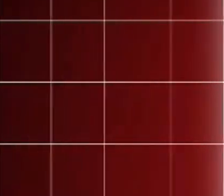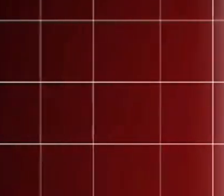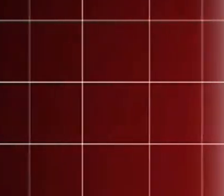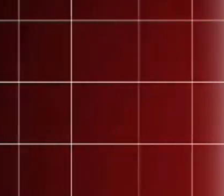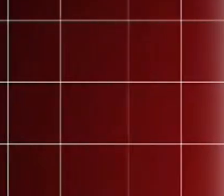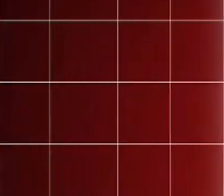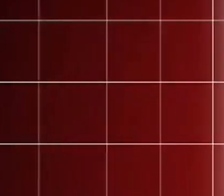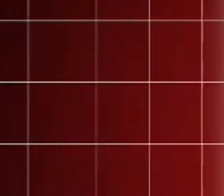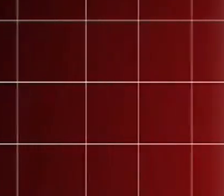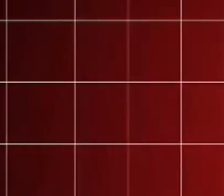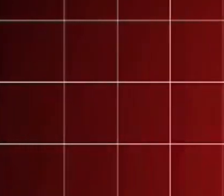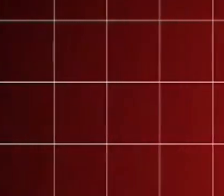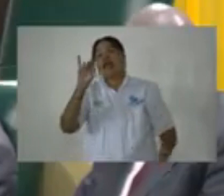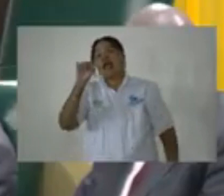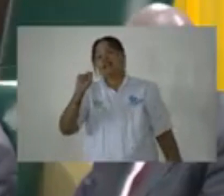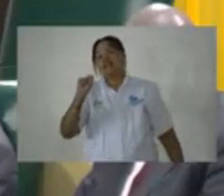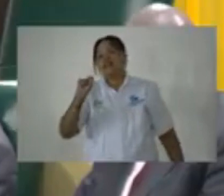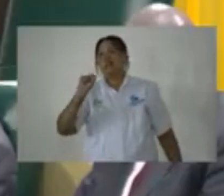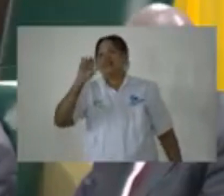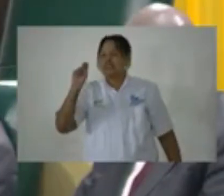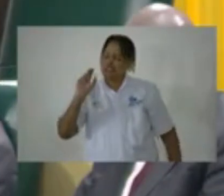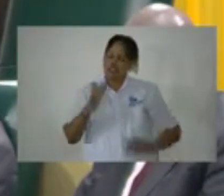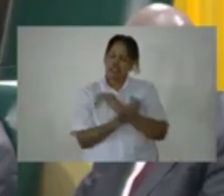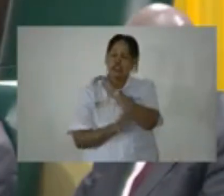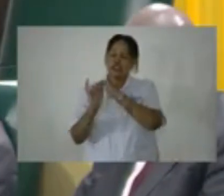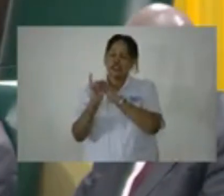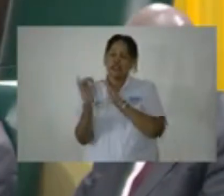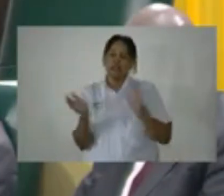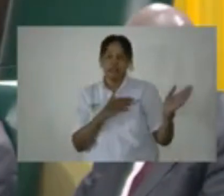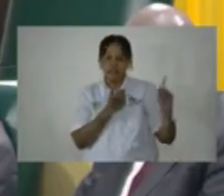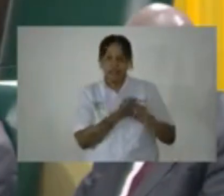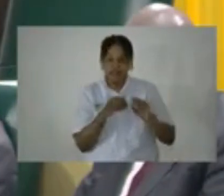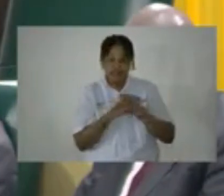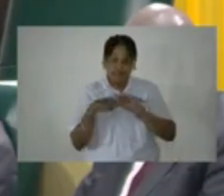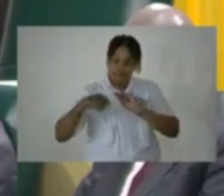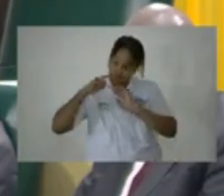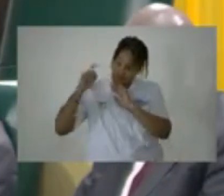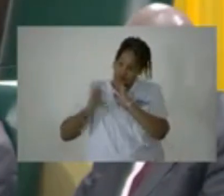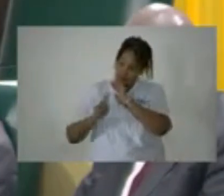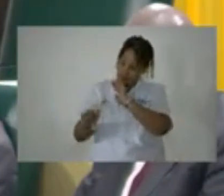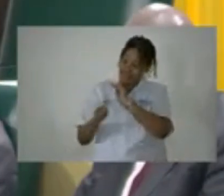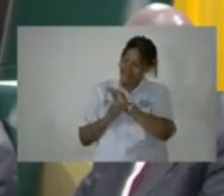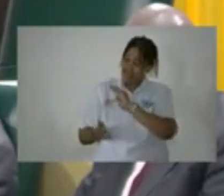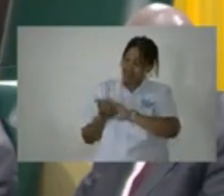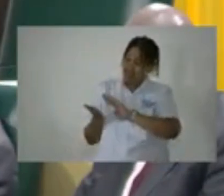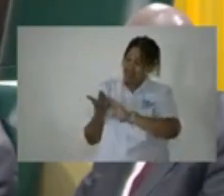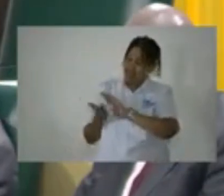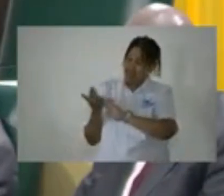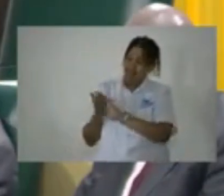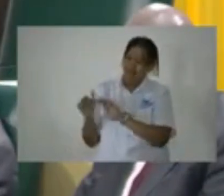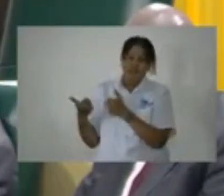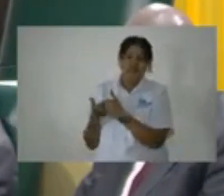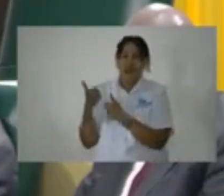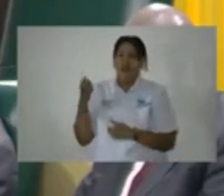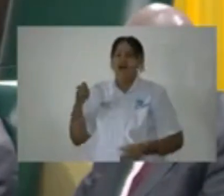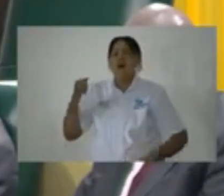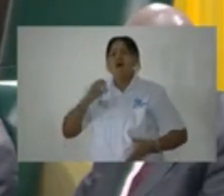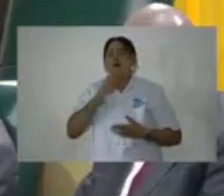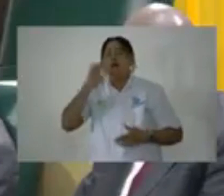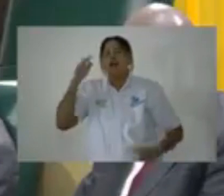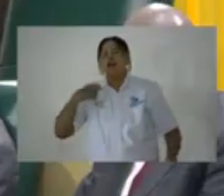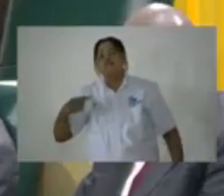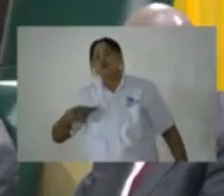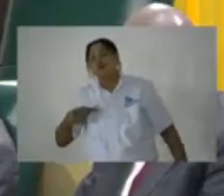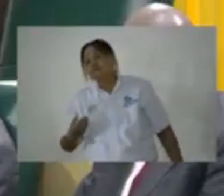National Insurance Scheme. Mr. Speaker, we recognize the ongoing challenges that pensioners face.